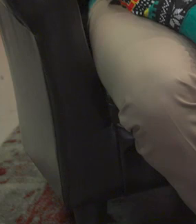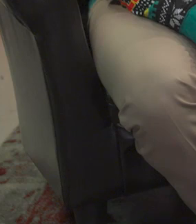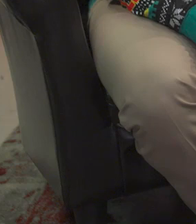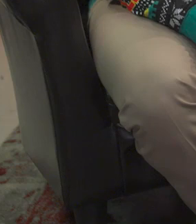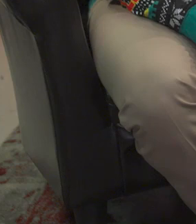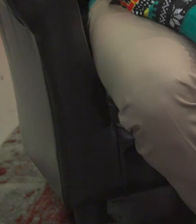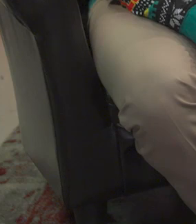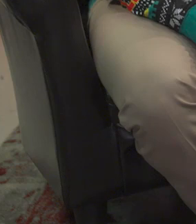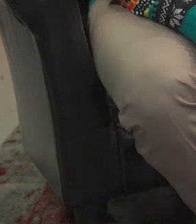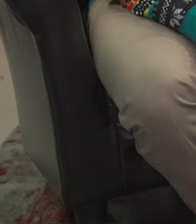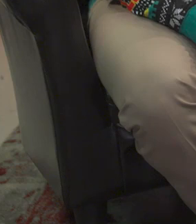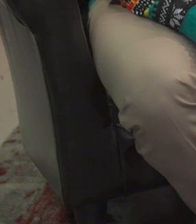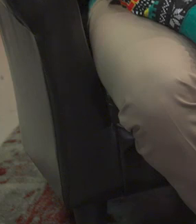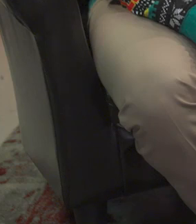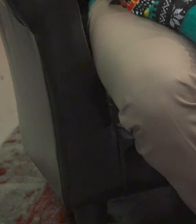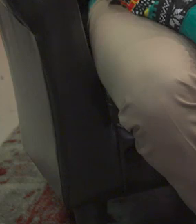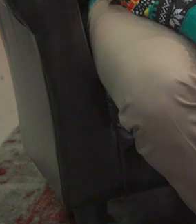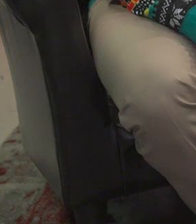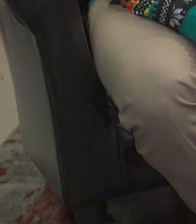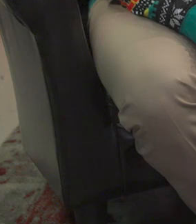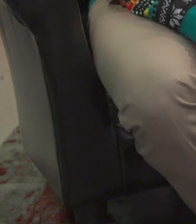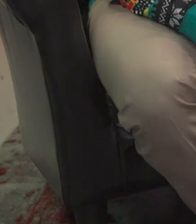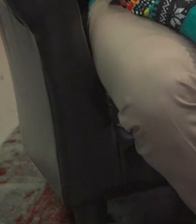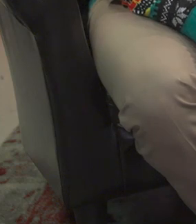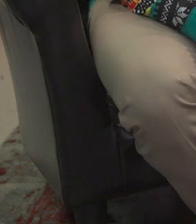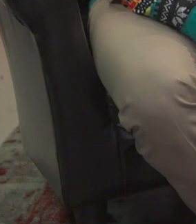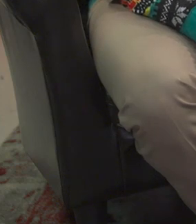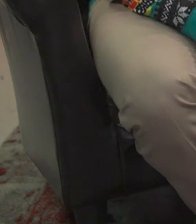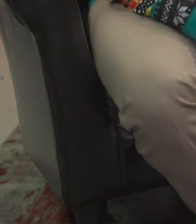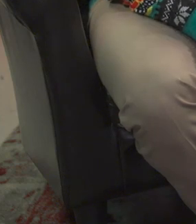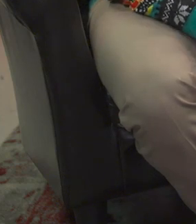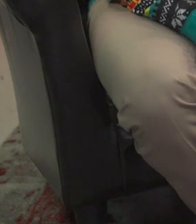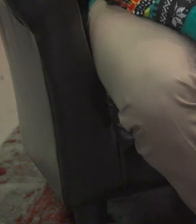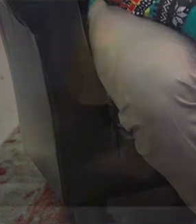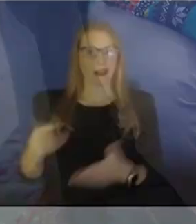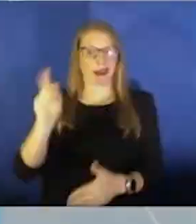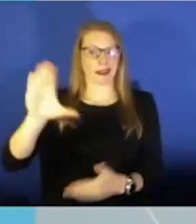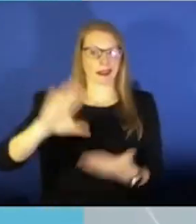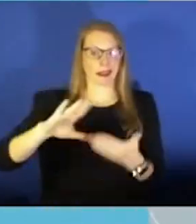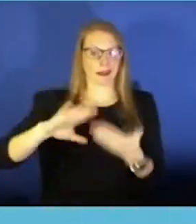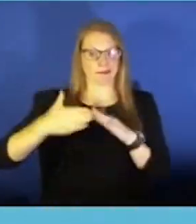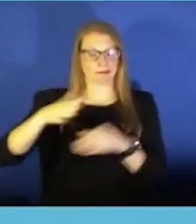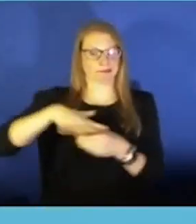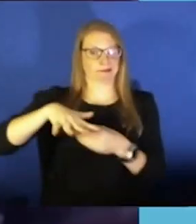live with you on Wednesday, January 4th. Happy holidays.